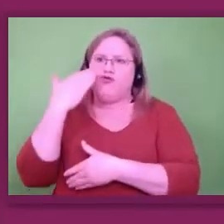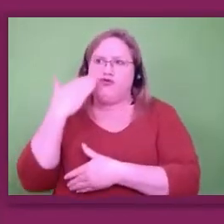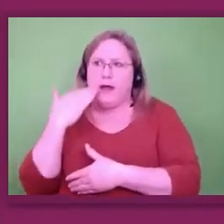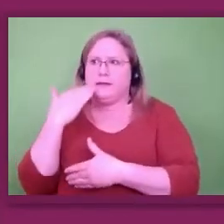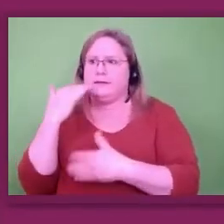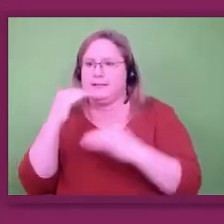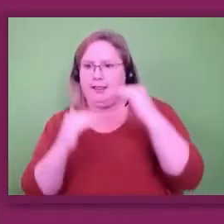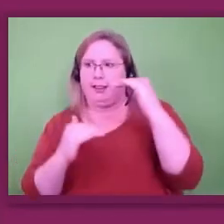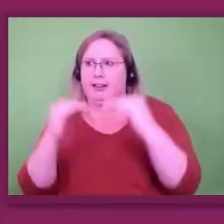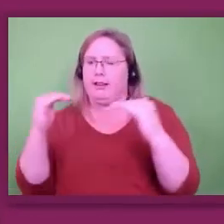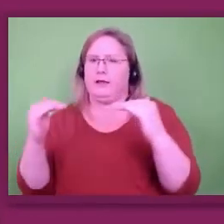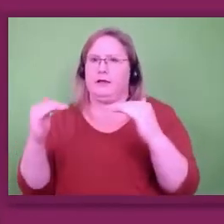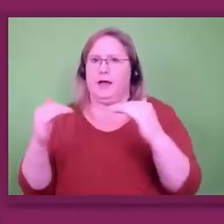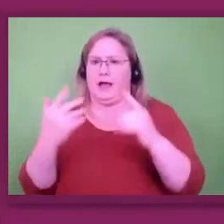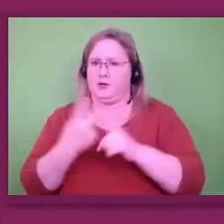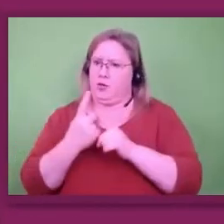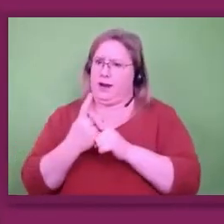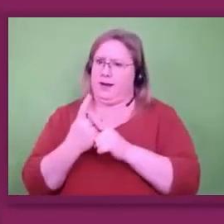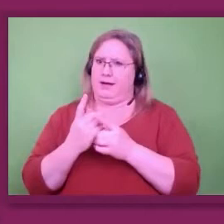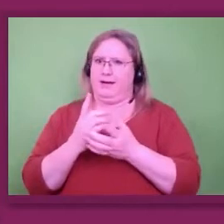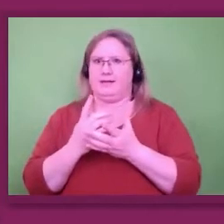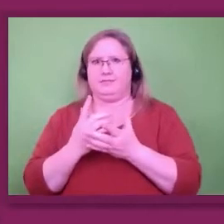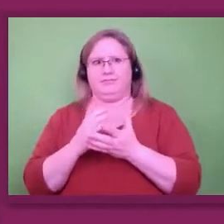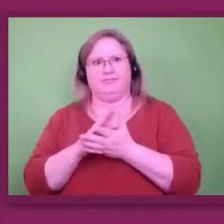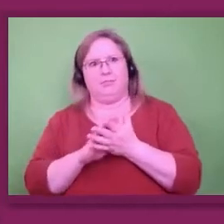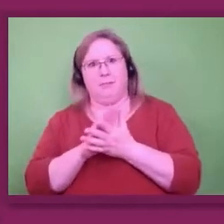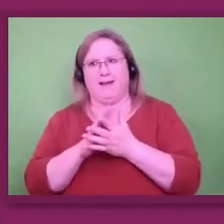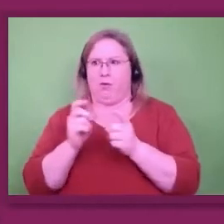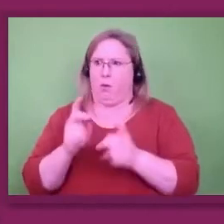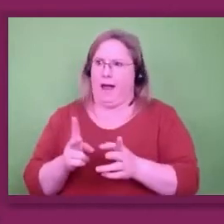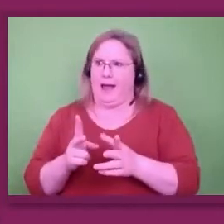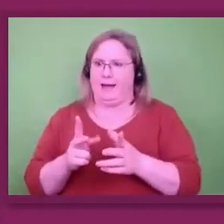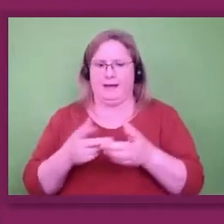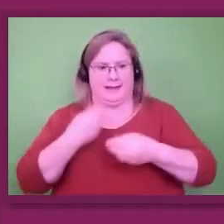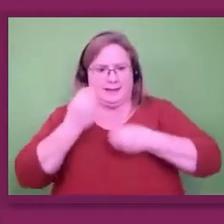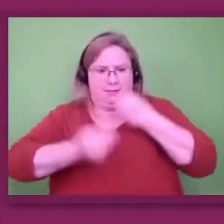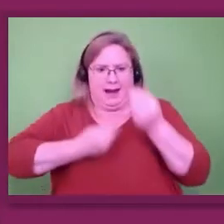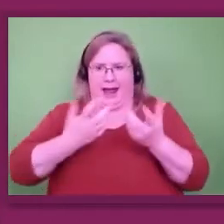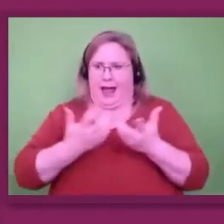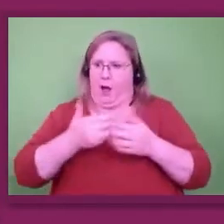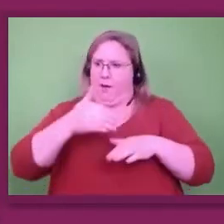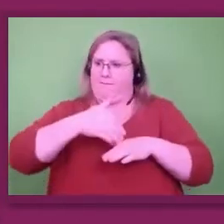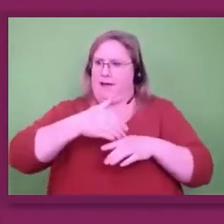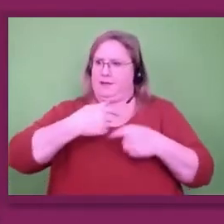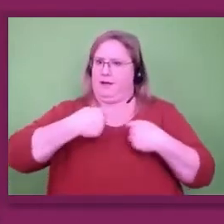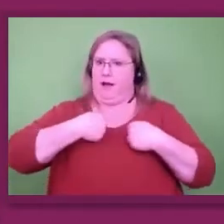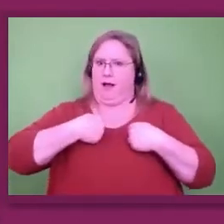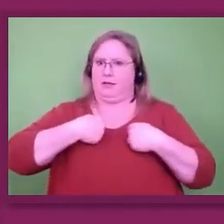meaningful manner about how it affects our work, our lives, forever.